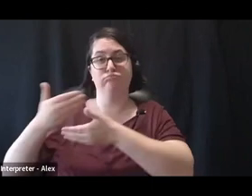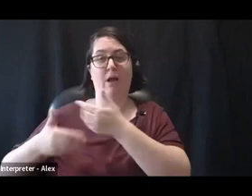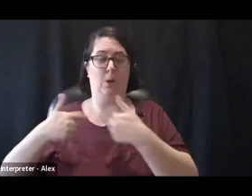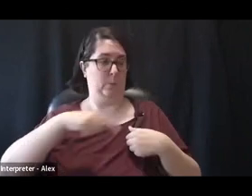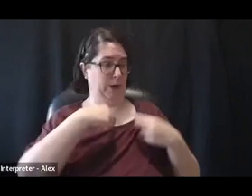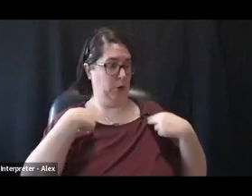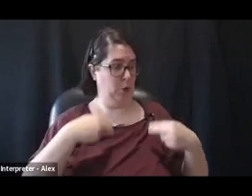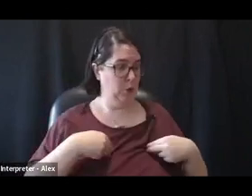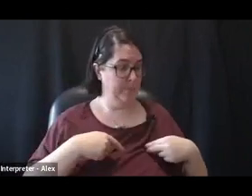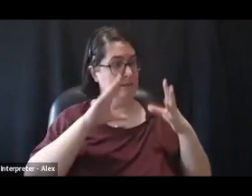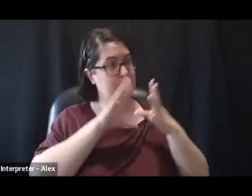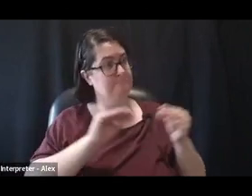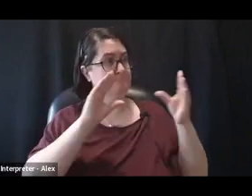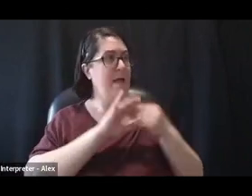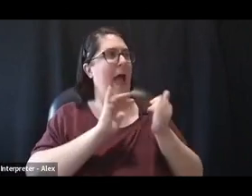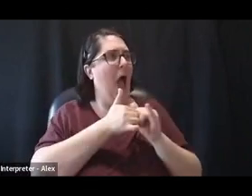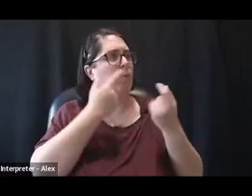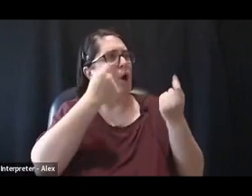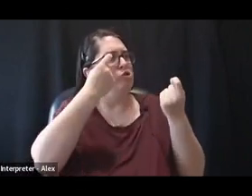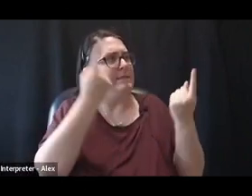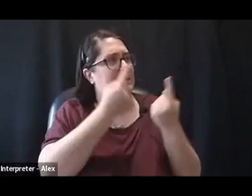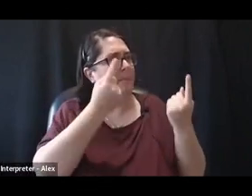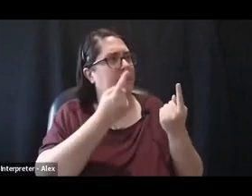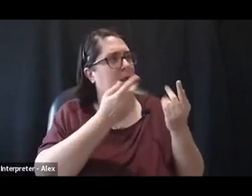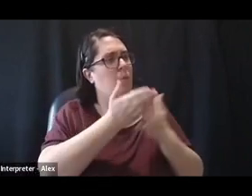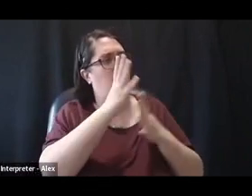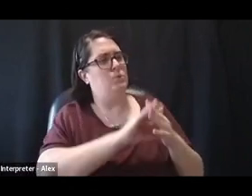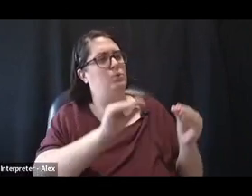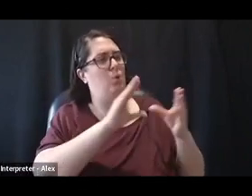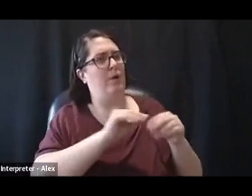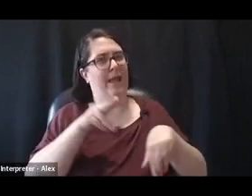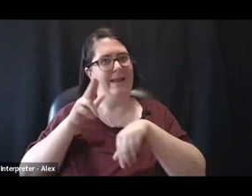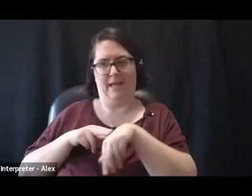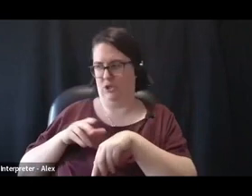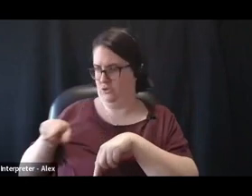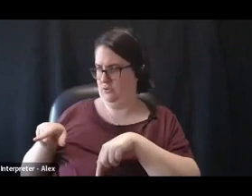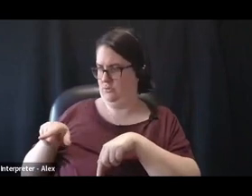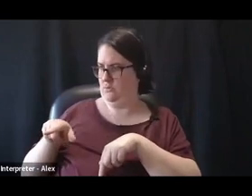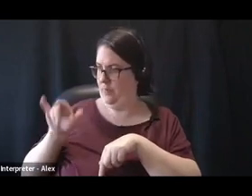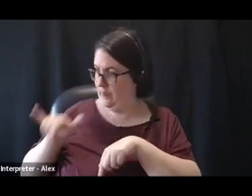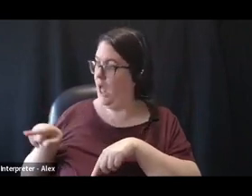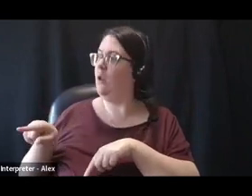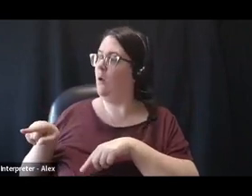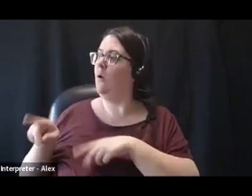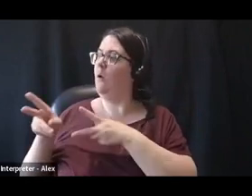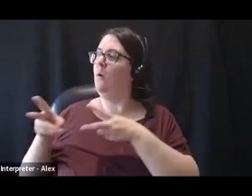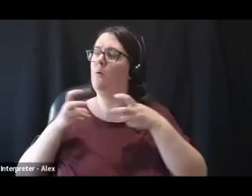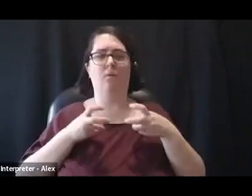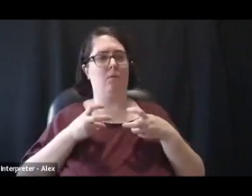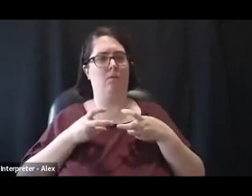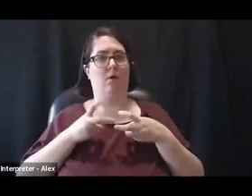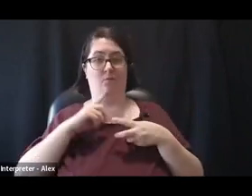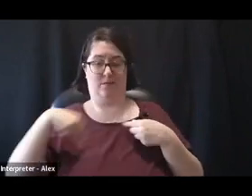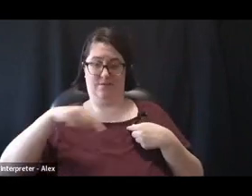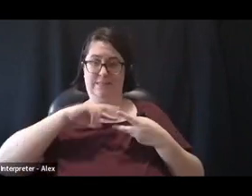been articulating the way to understand that through story and being able to have the recall where that's a part of our DNA,